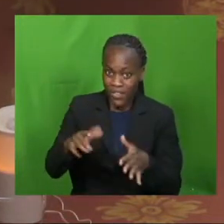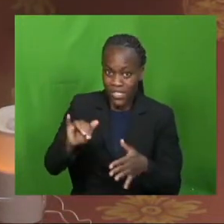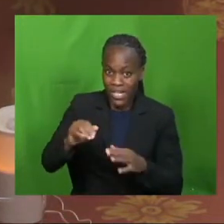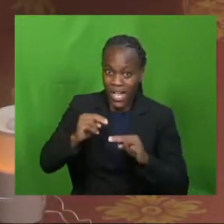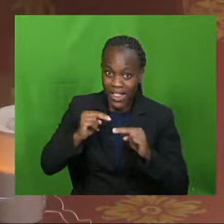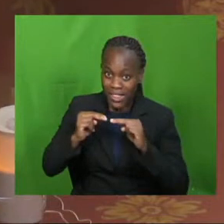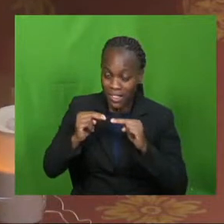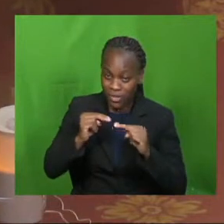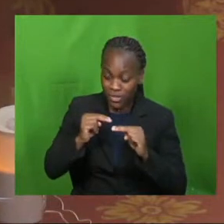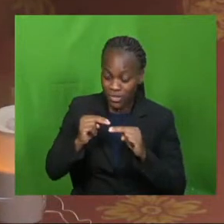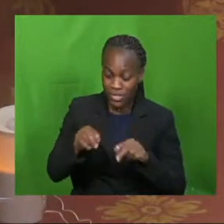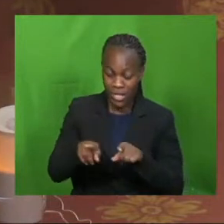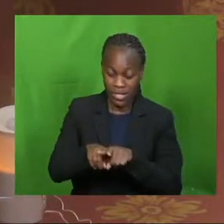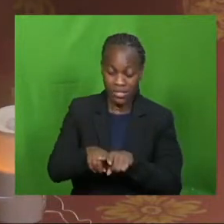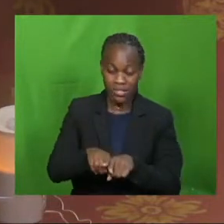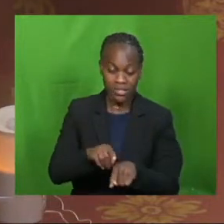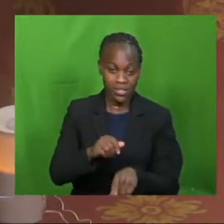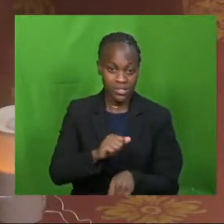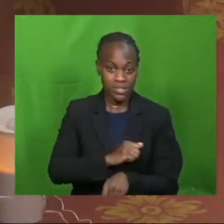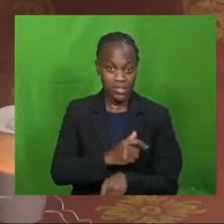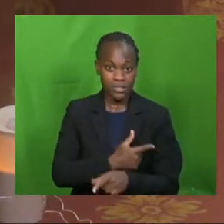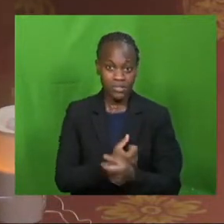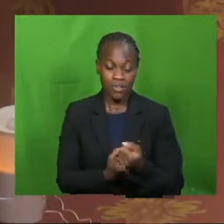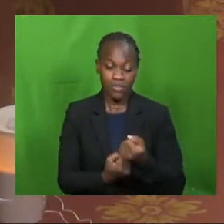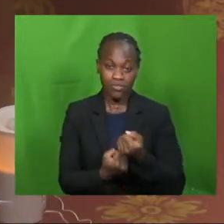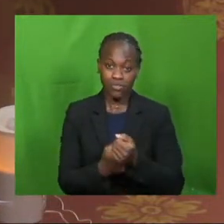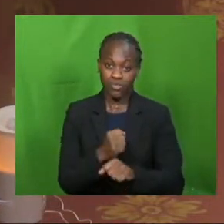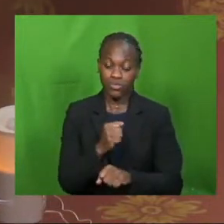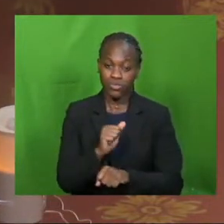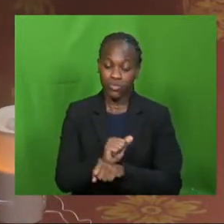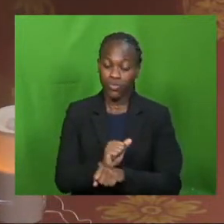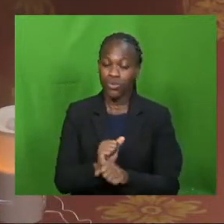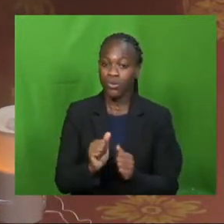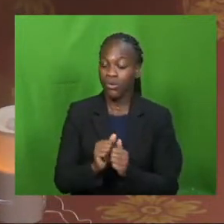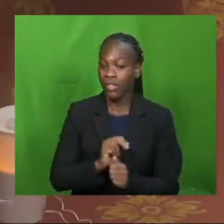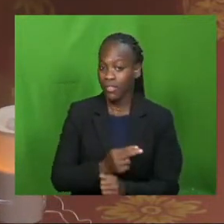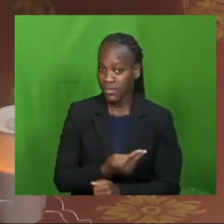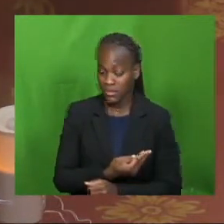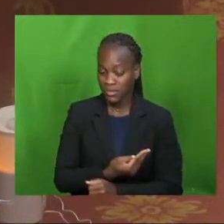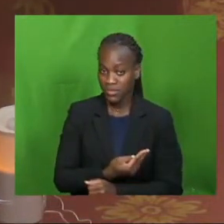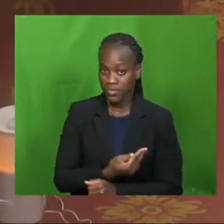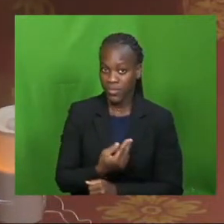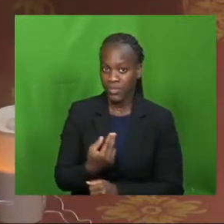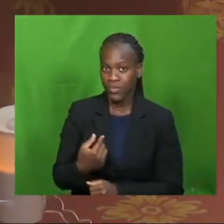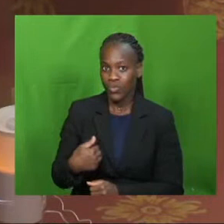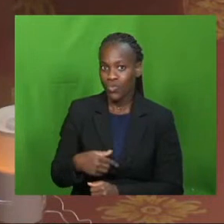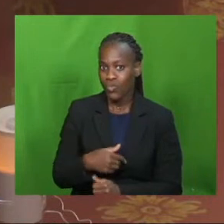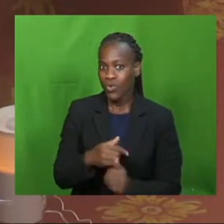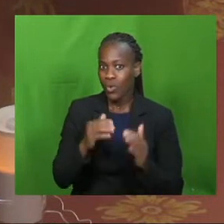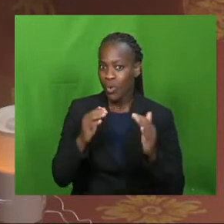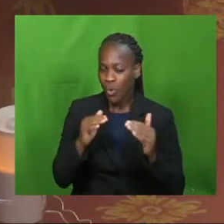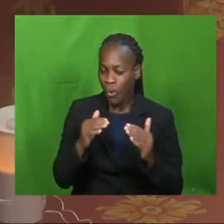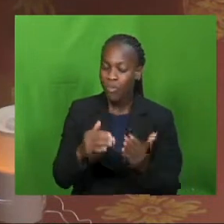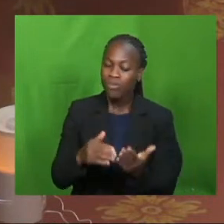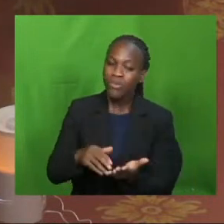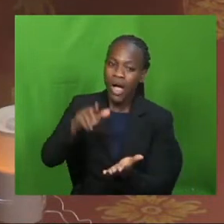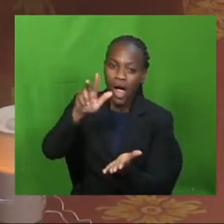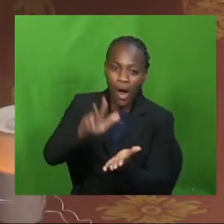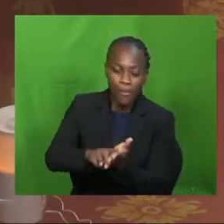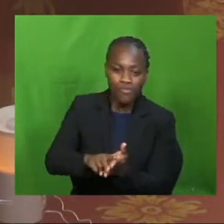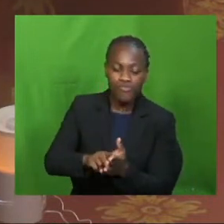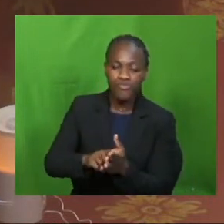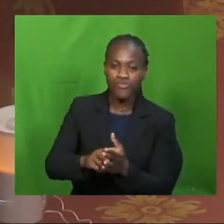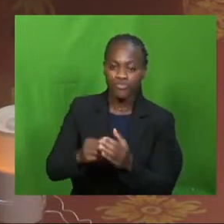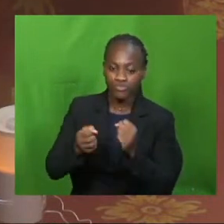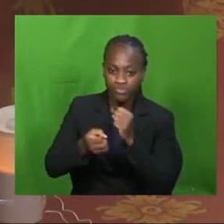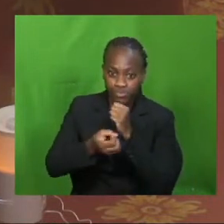as the Attorney General's Department works with us. In conclusion, Mr. Speaker, while we trust that this House will pass a broadcasting bill when it's presented, we